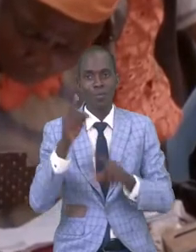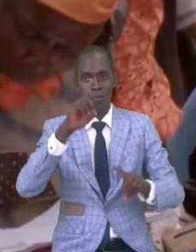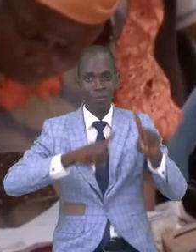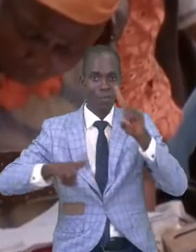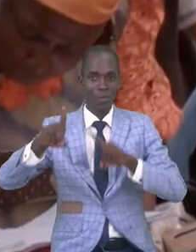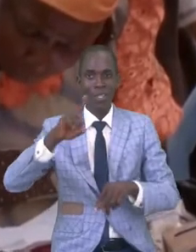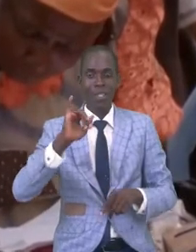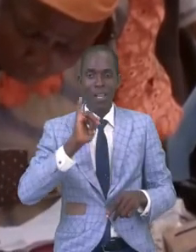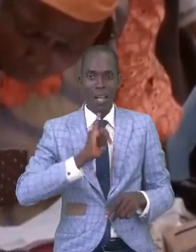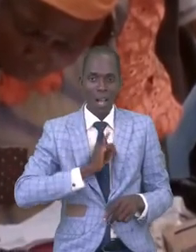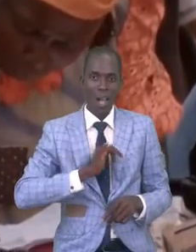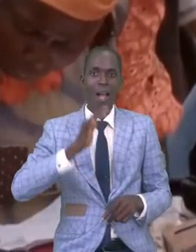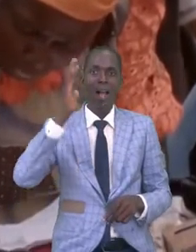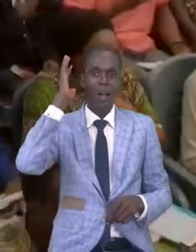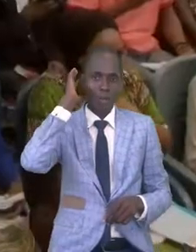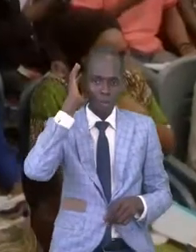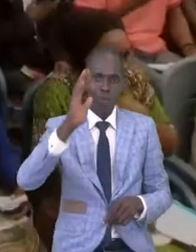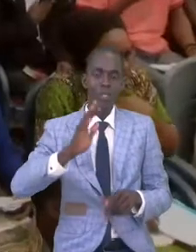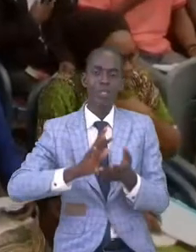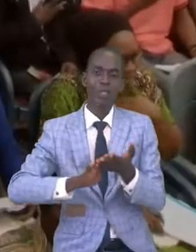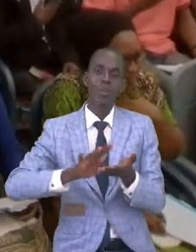Say, I will glorify God.